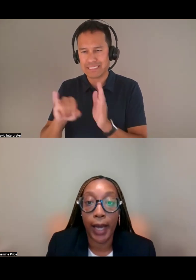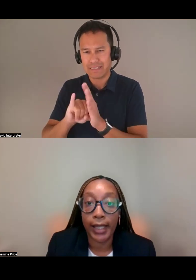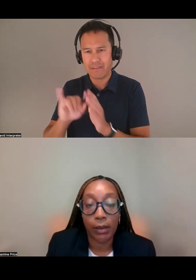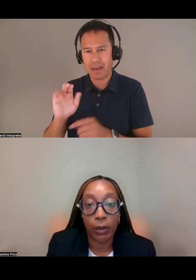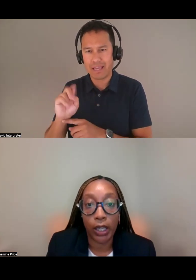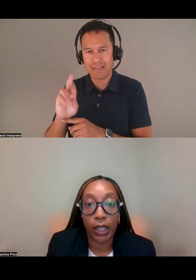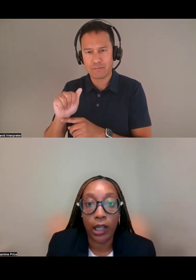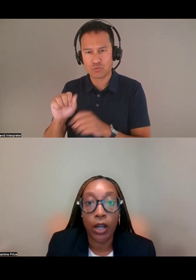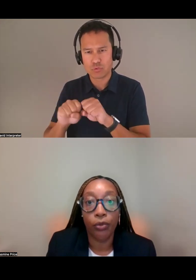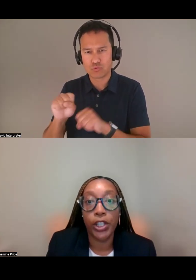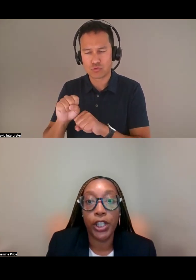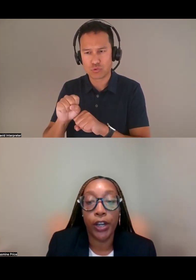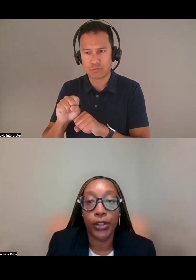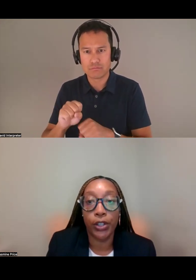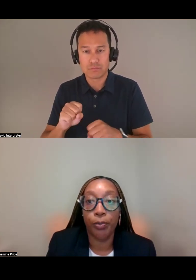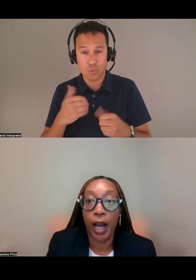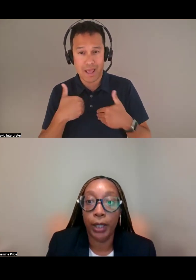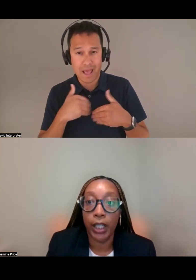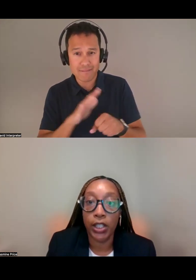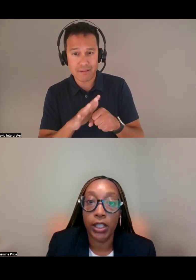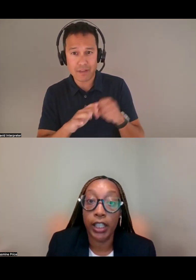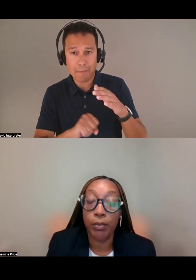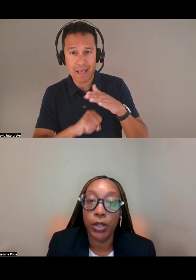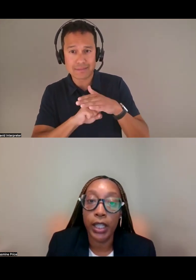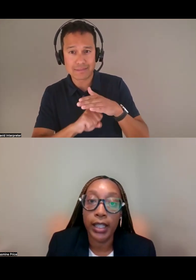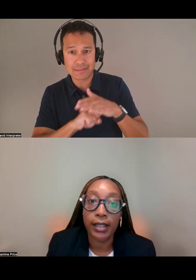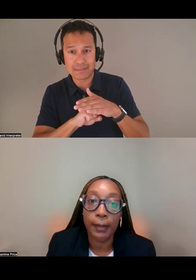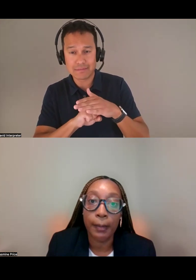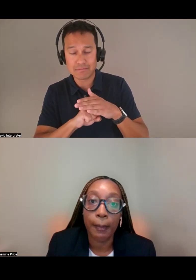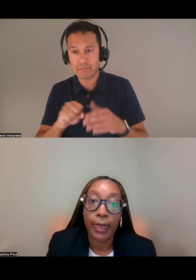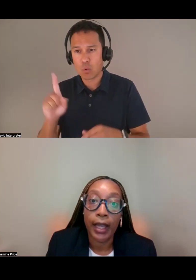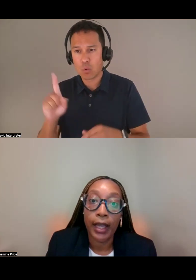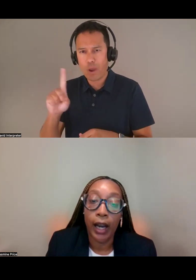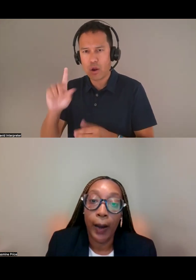and capacity building, reaching underserved populations and communities,